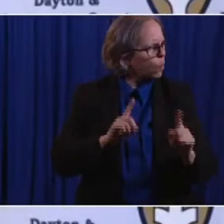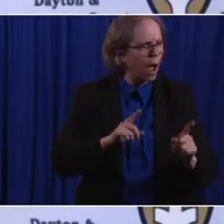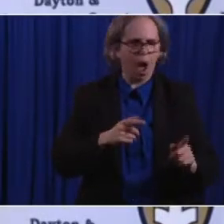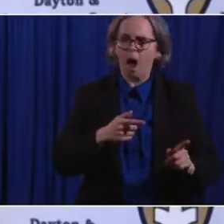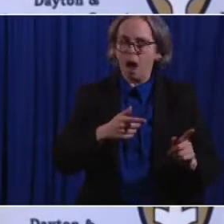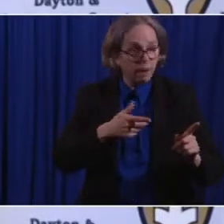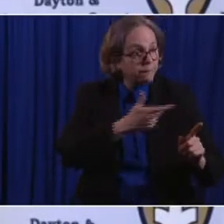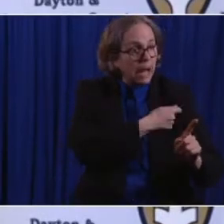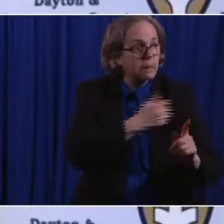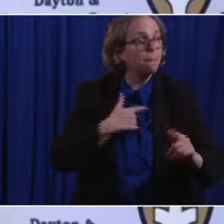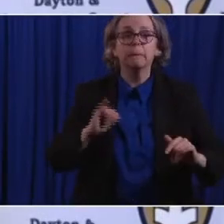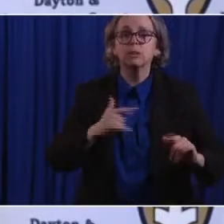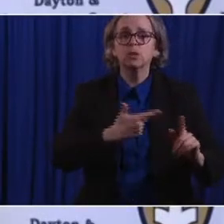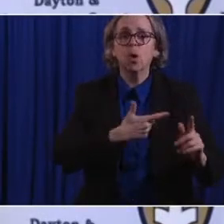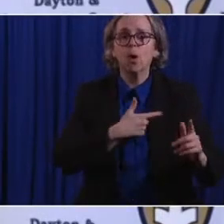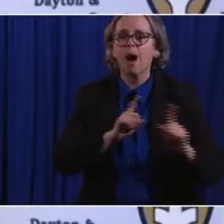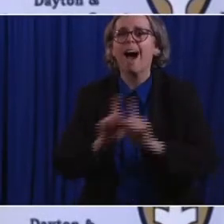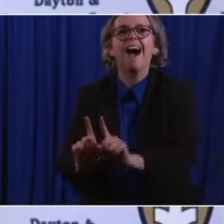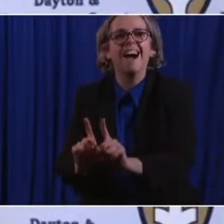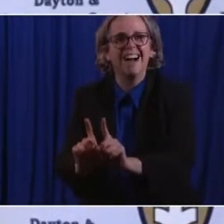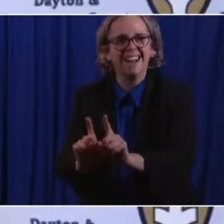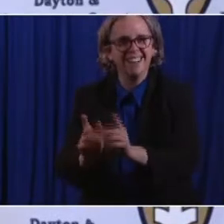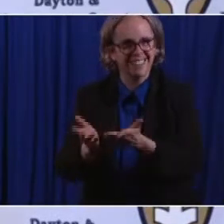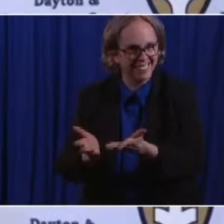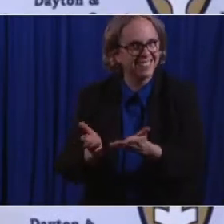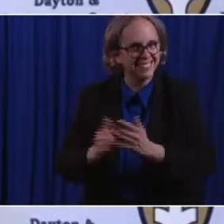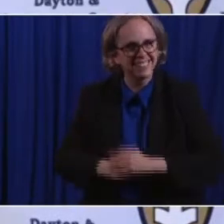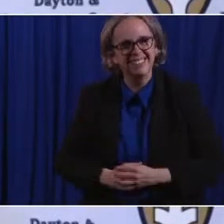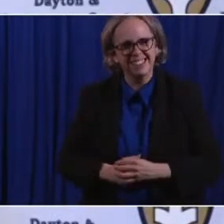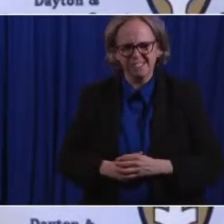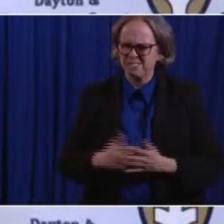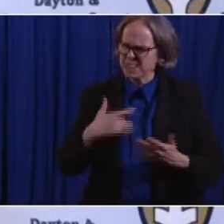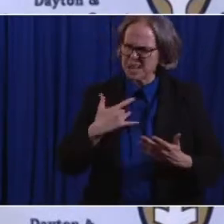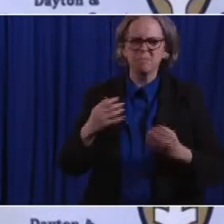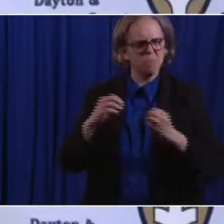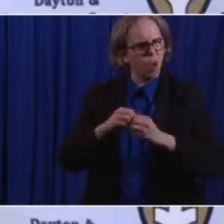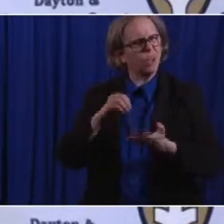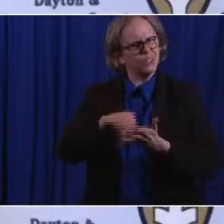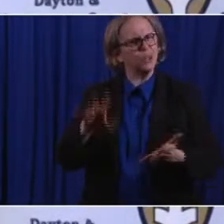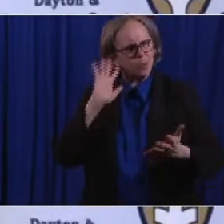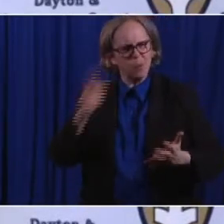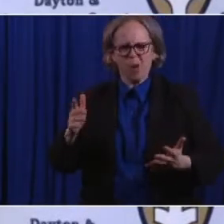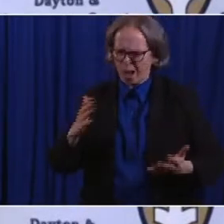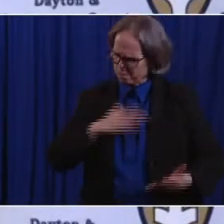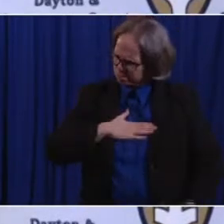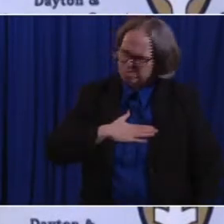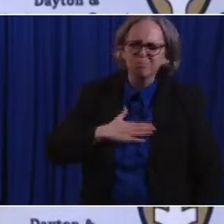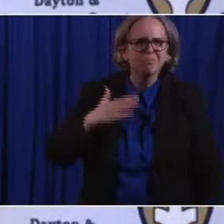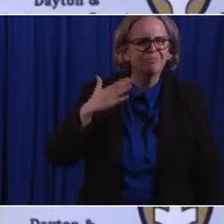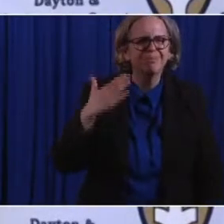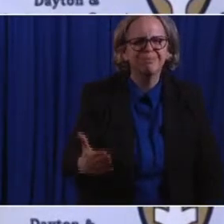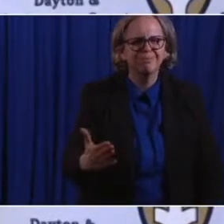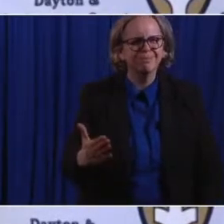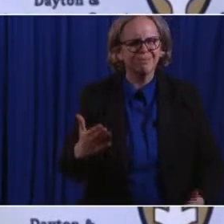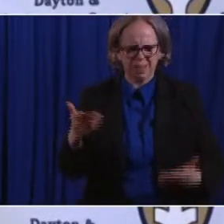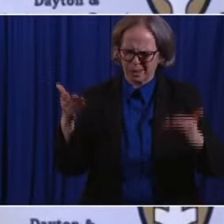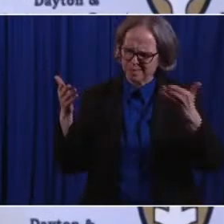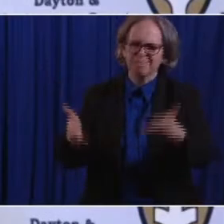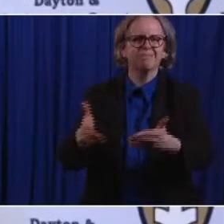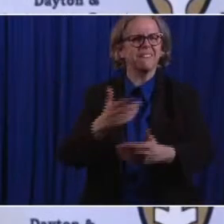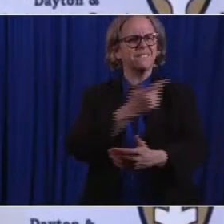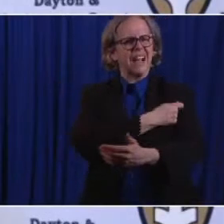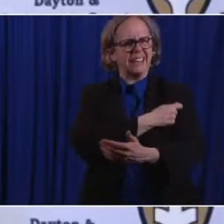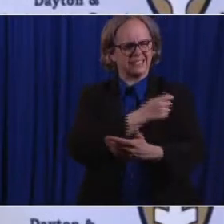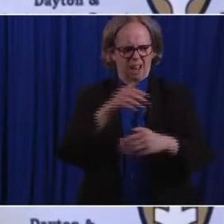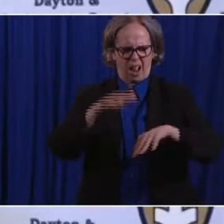will increase the percentage of college students who are willing to get it. We've talked to